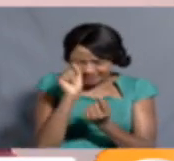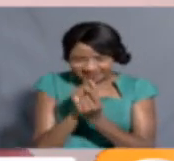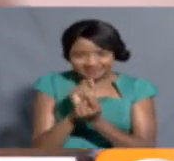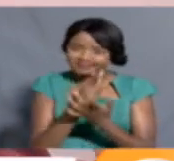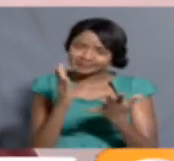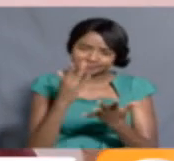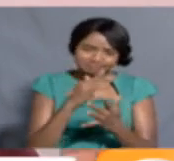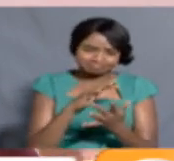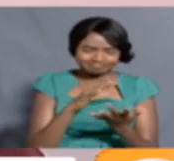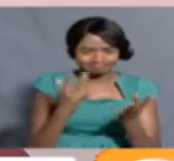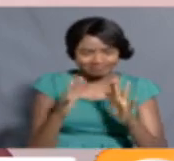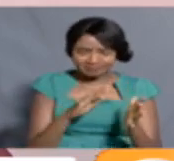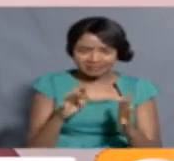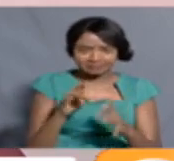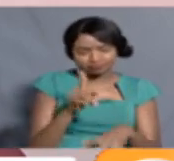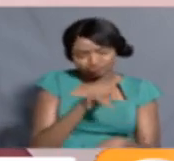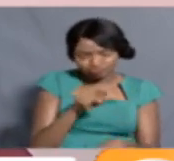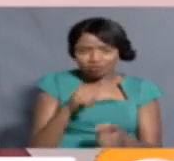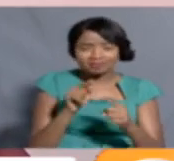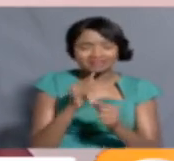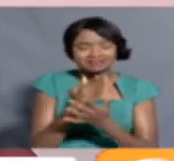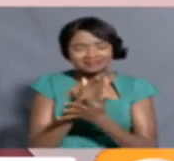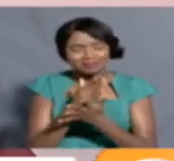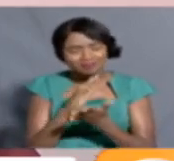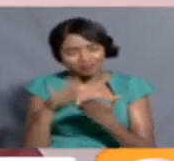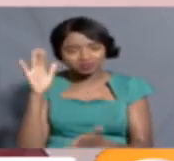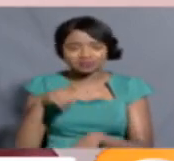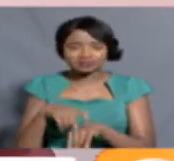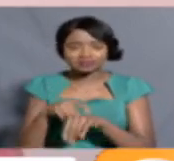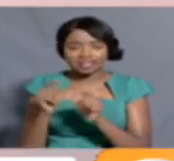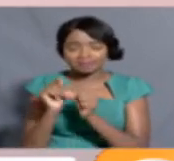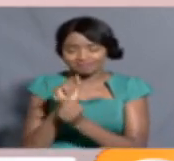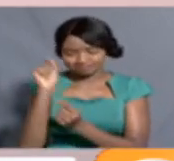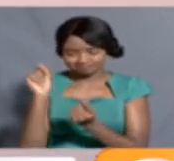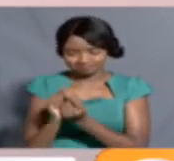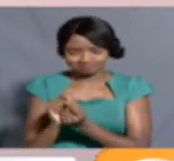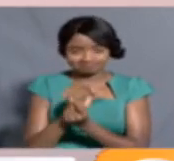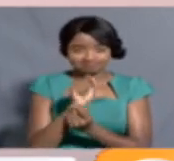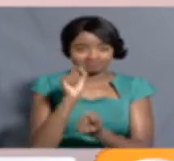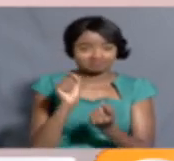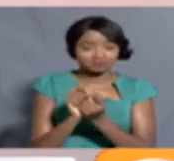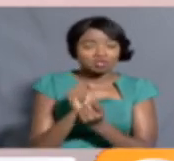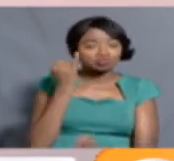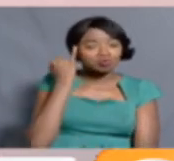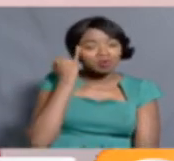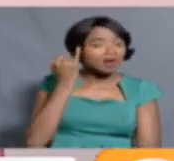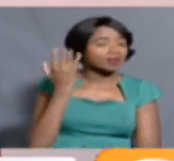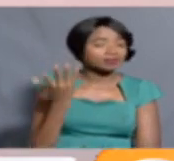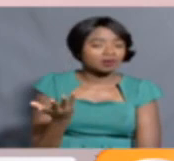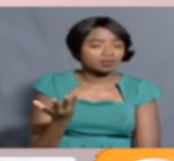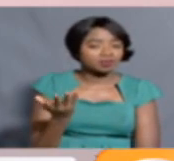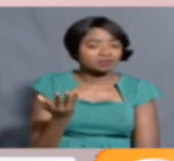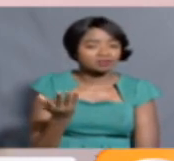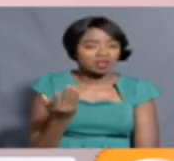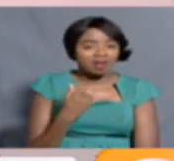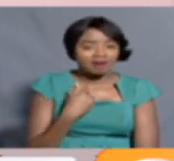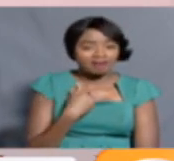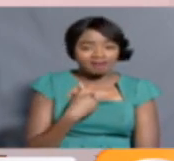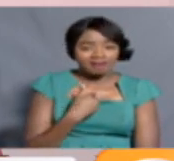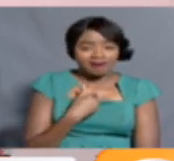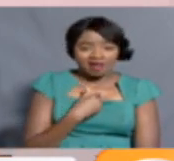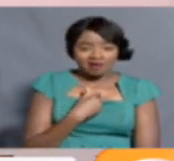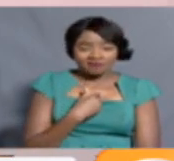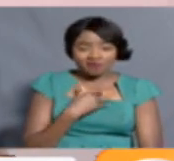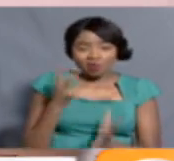sometimes, but by and large, there's a trend they predict which is true. So the idea is, There's no bad weather, there